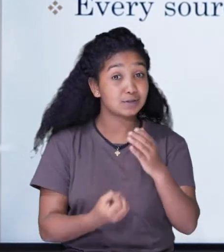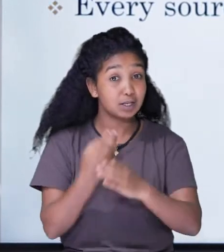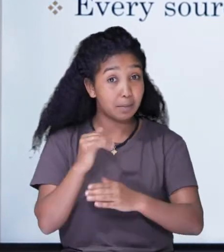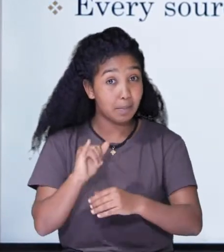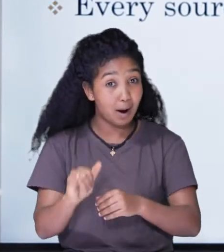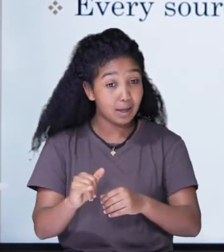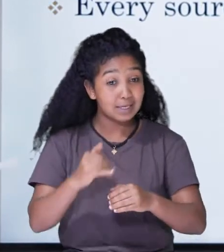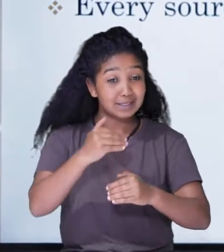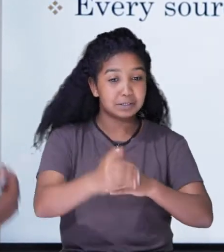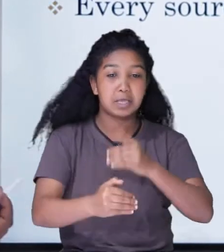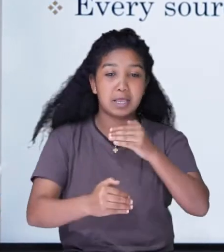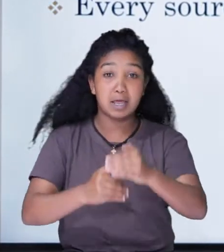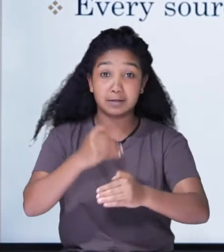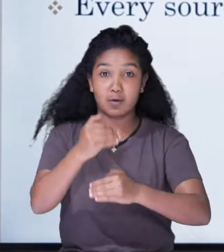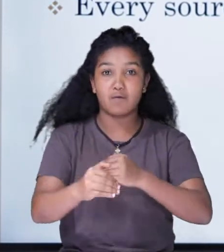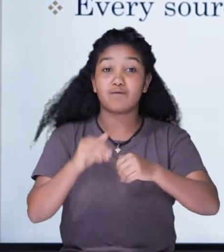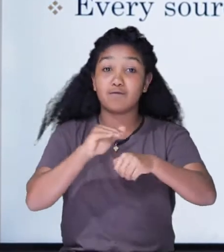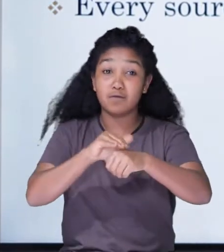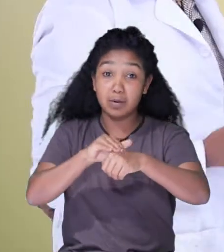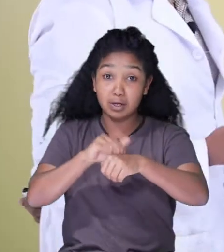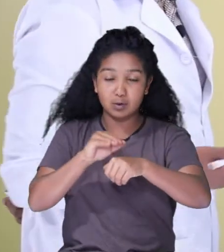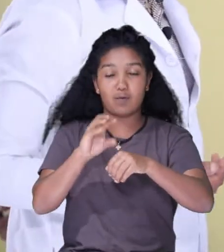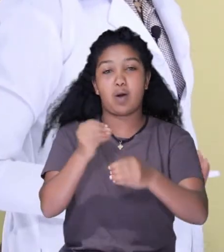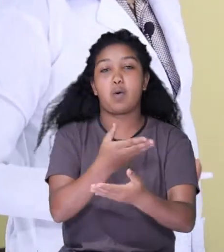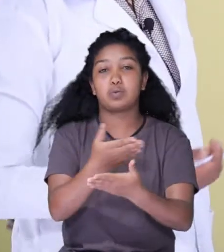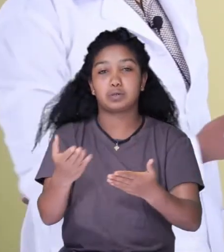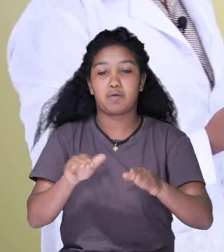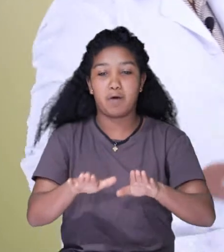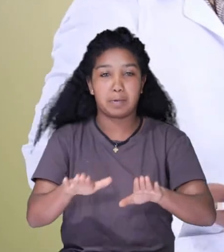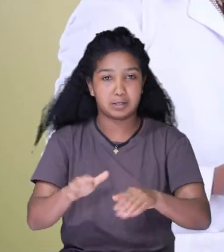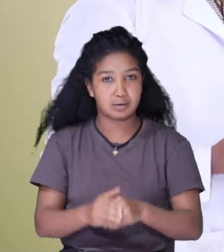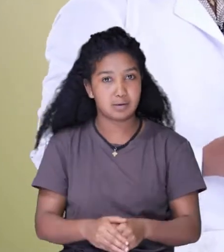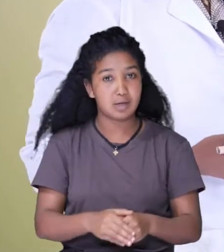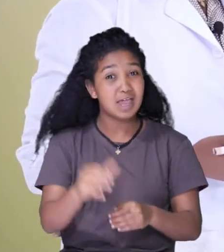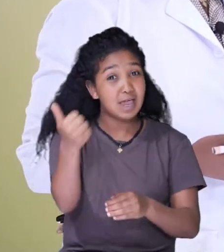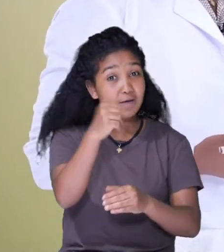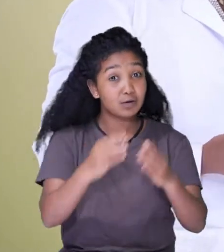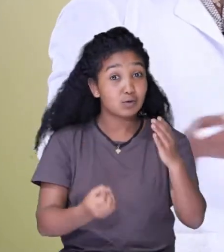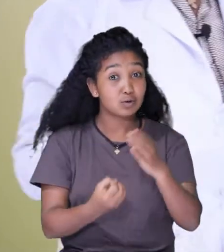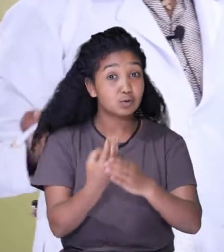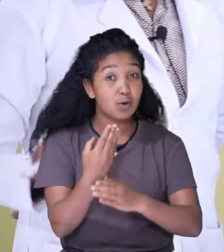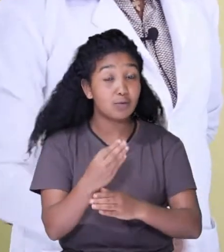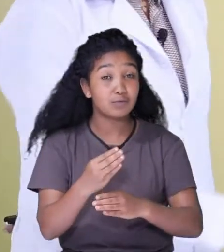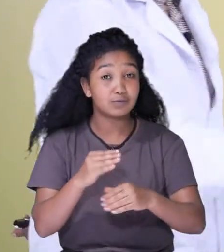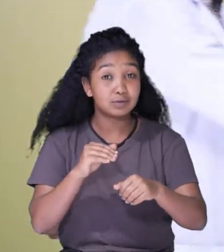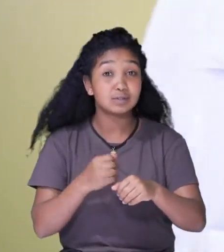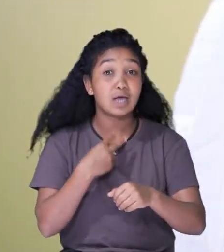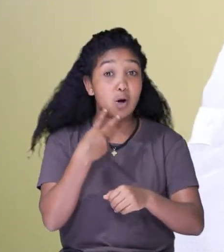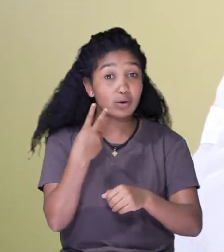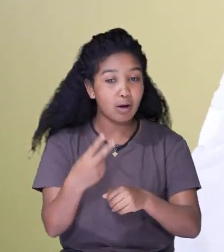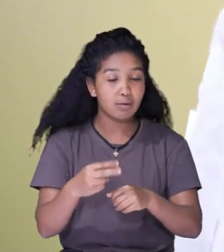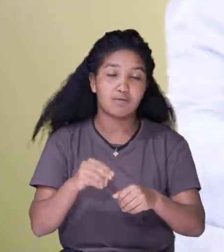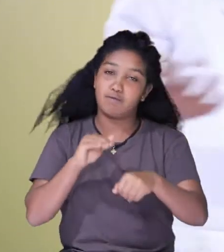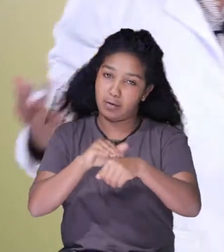by serious vibration of an object. Every source of sound are in a state of